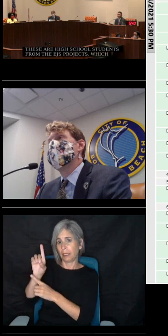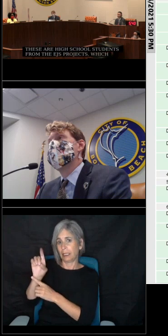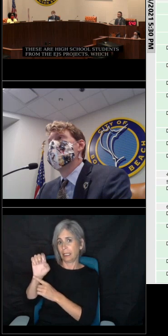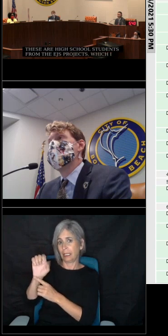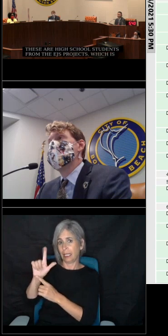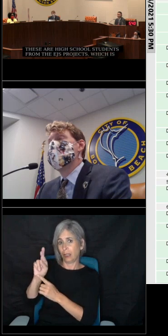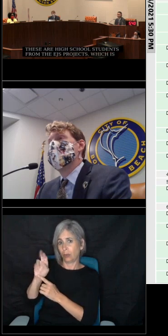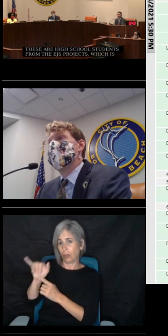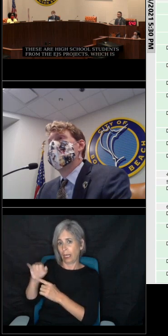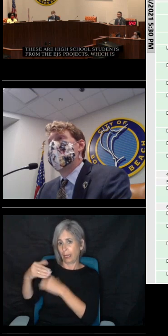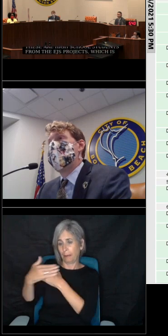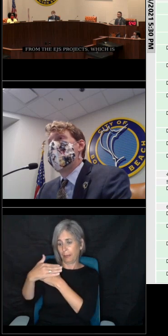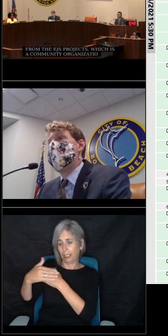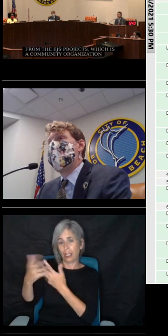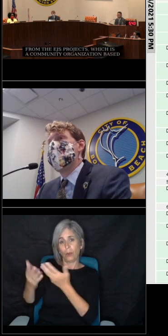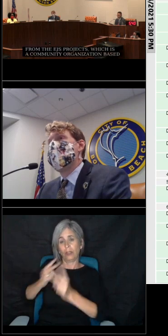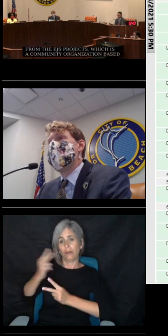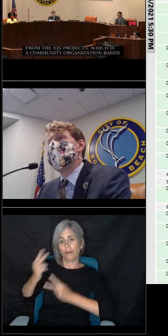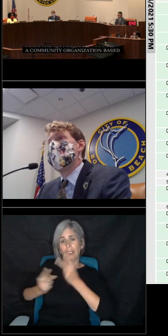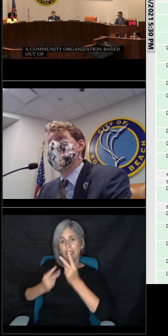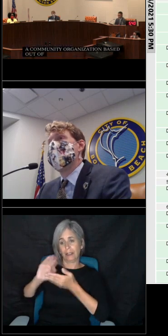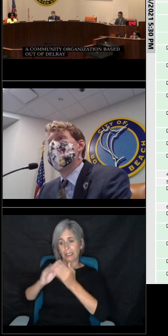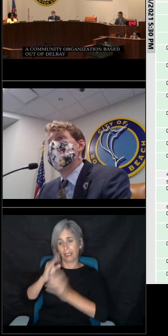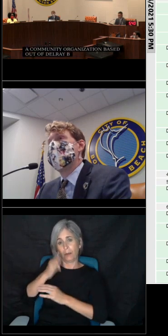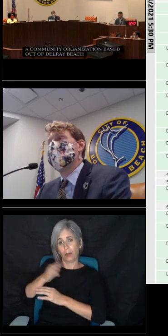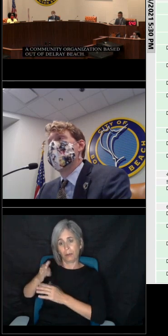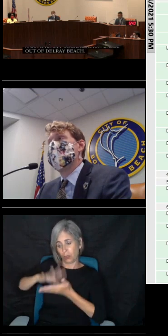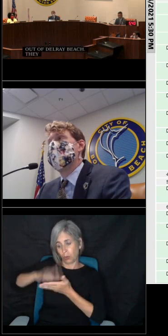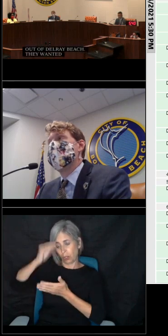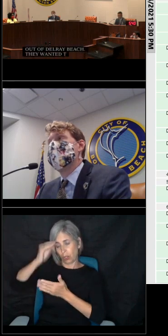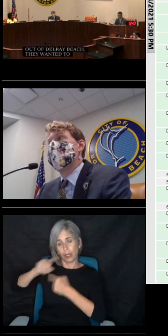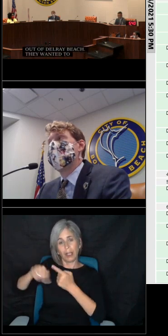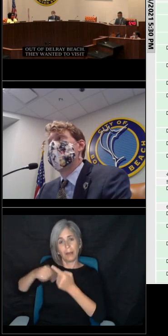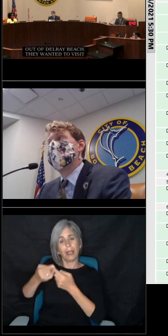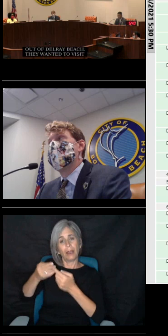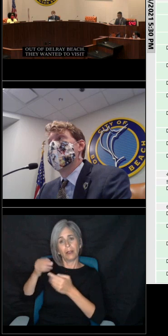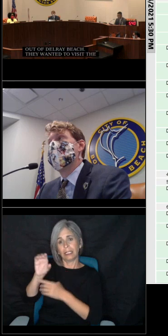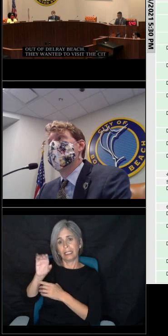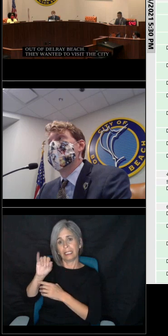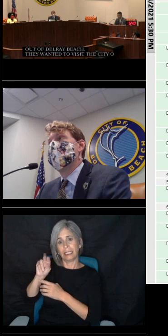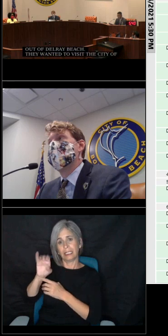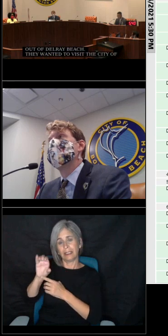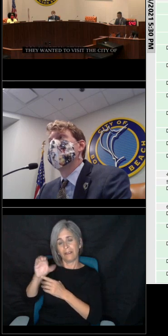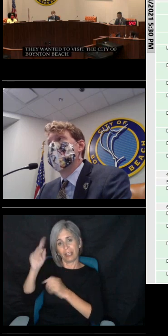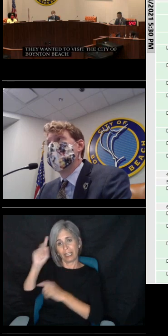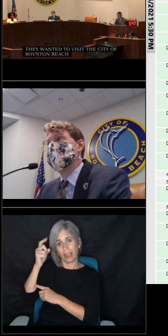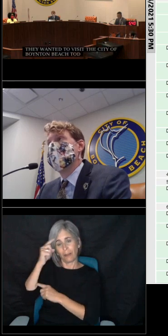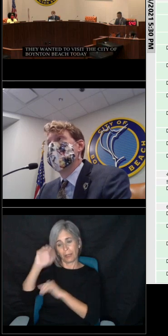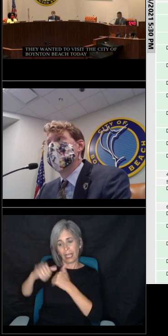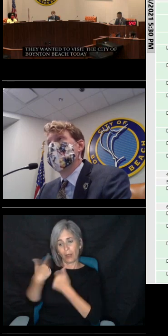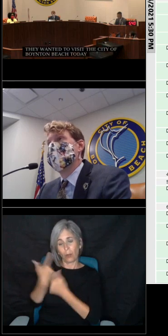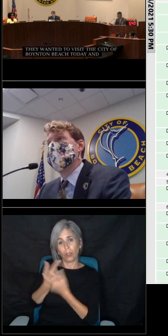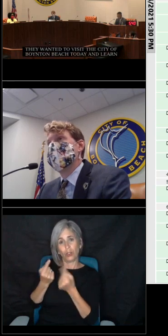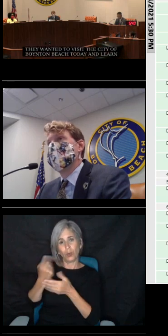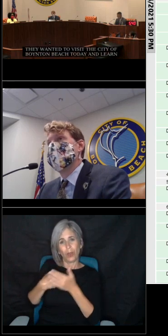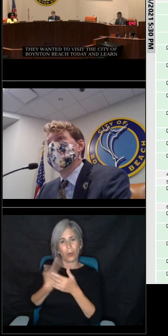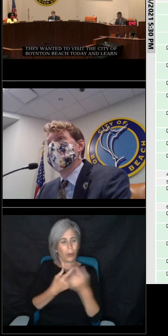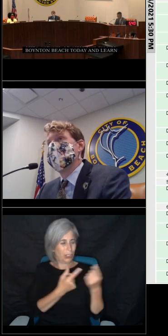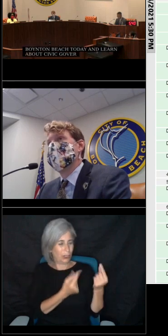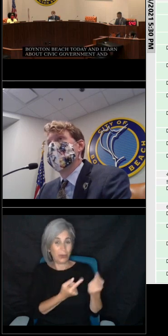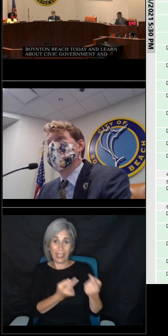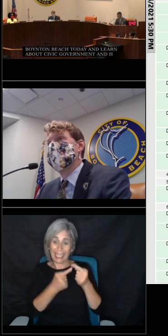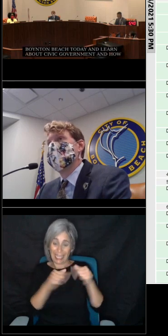wanted to visit the city of Boynton Beach today and learn about civic government and how we do what we do. So they came here and